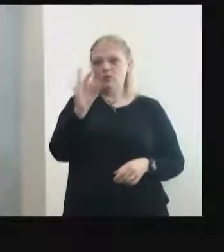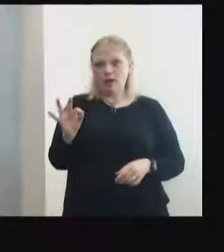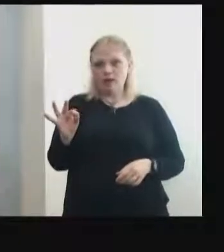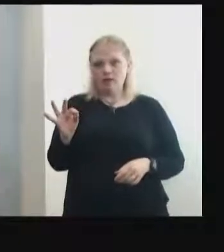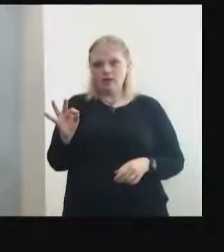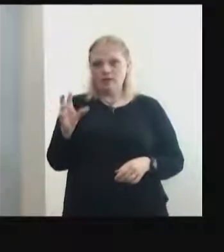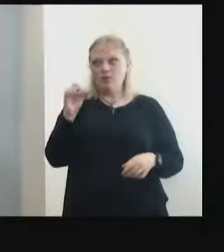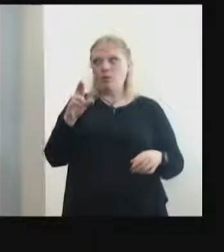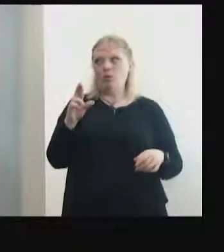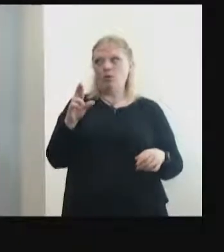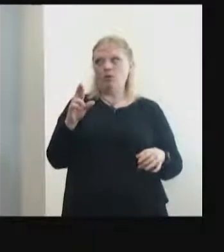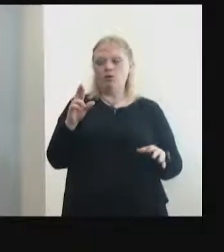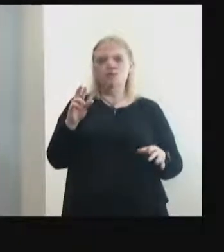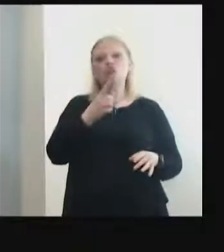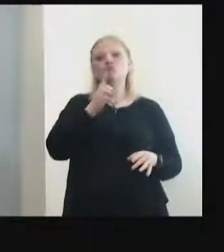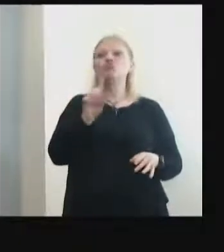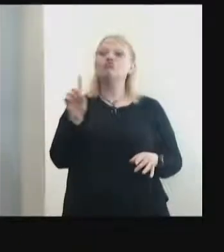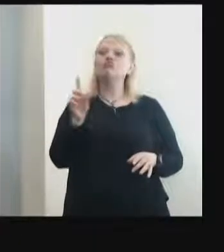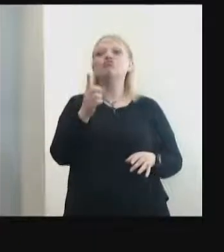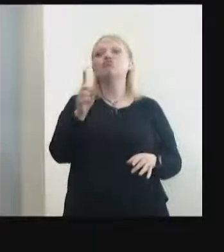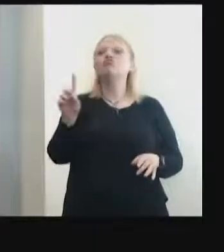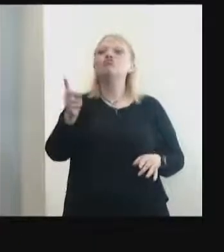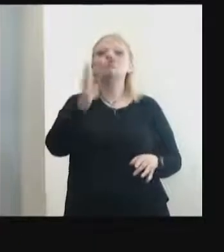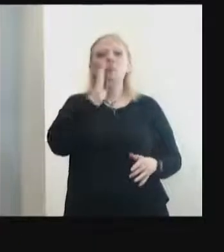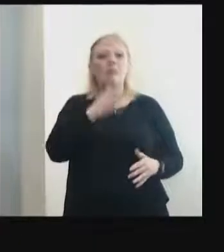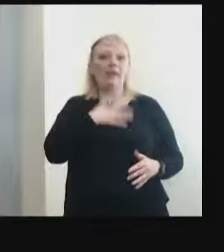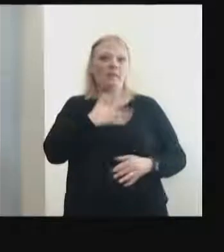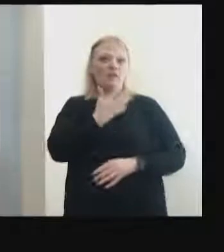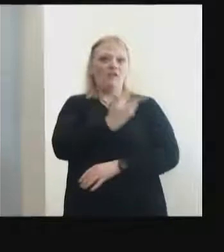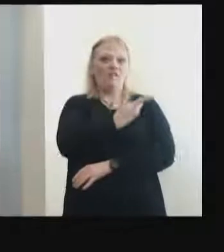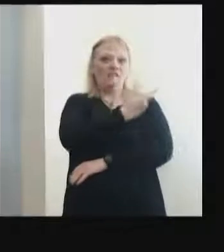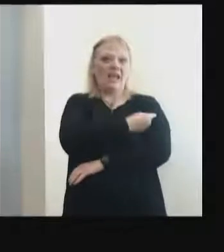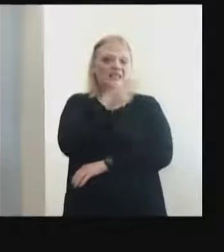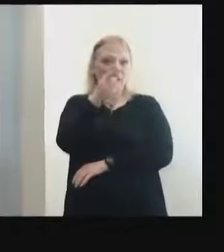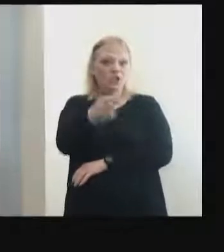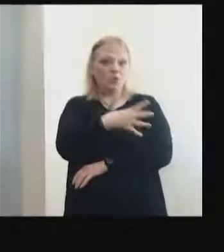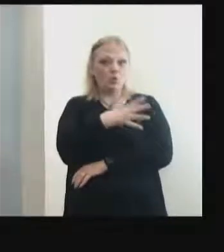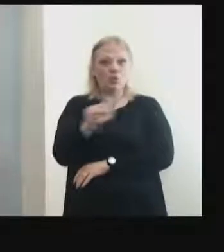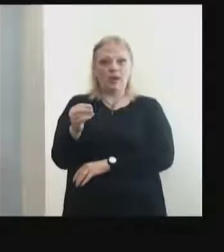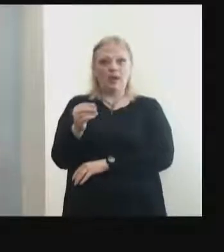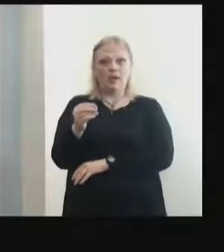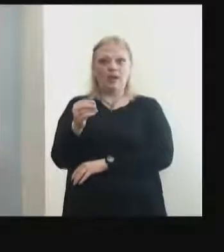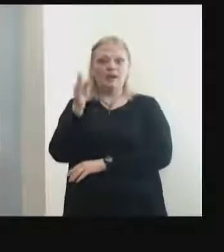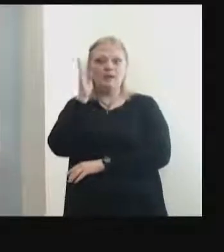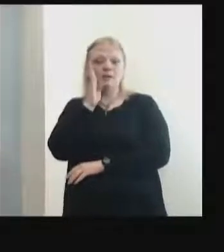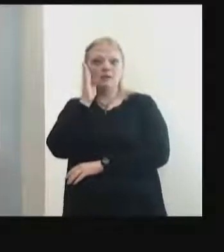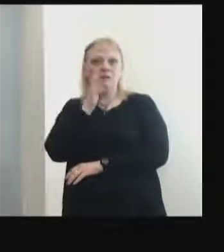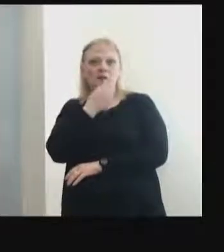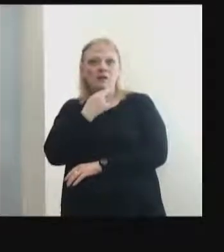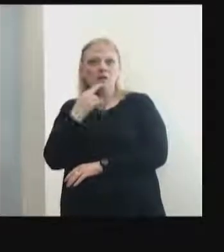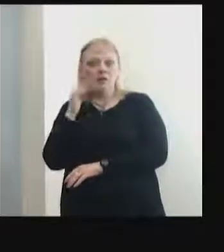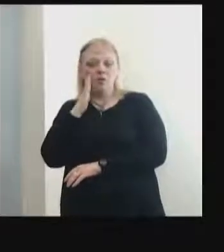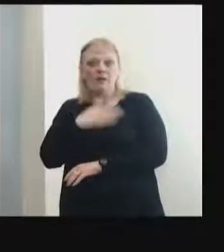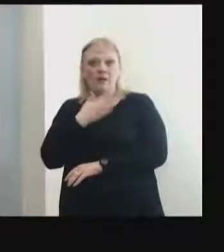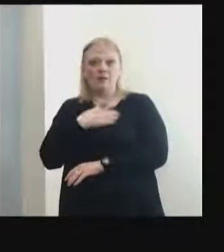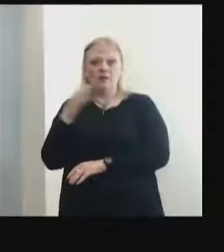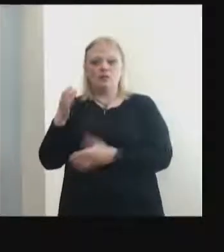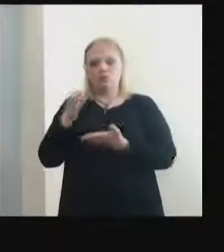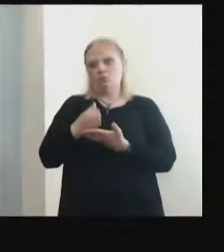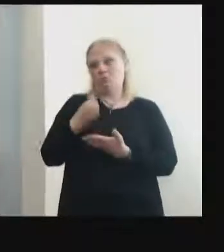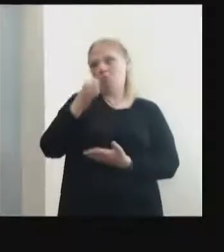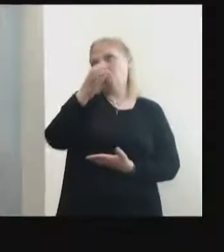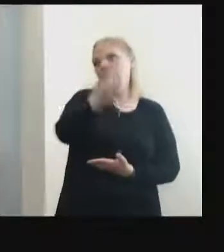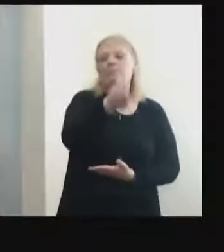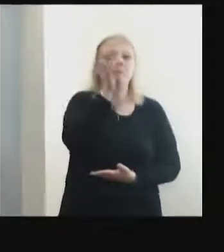858-2929, or just wander over and we will be happy to vaccinate you, and the breweries will be happy to give you a pint